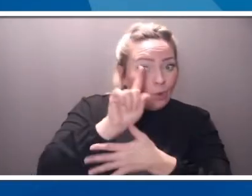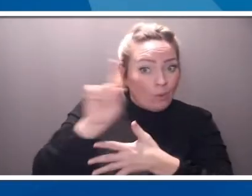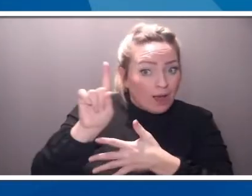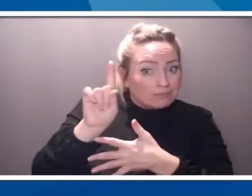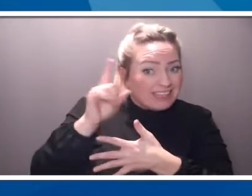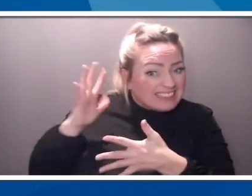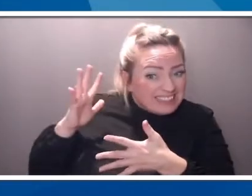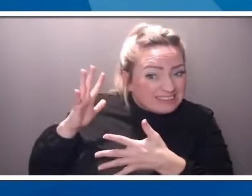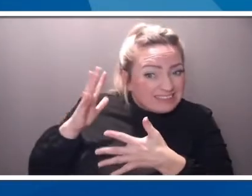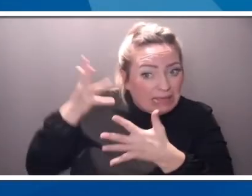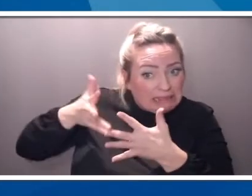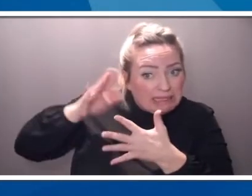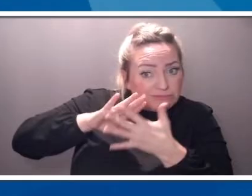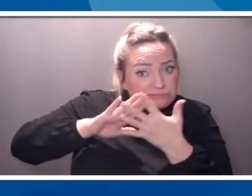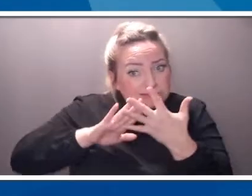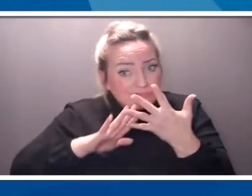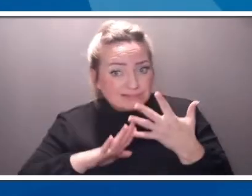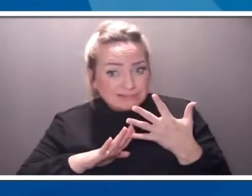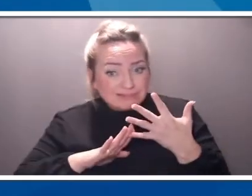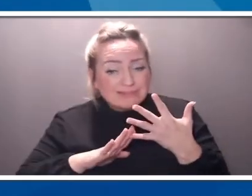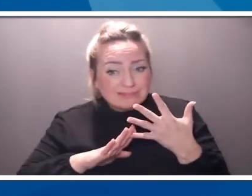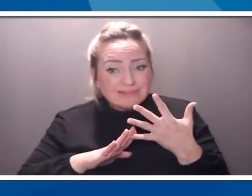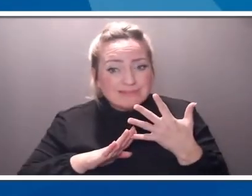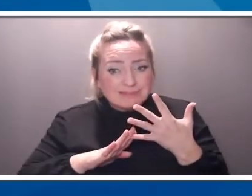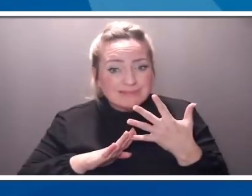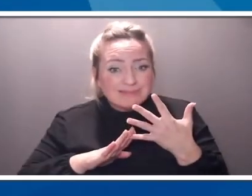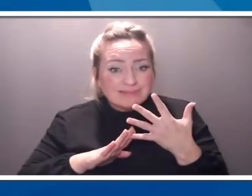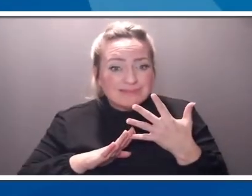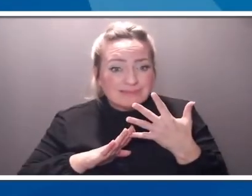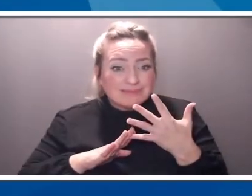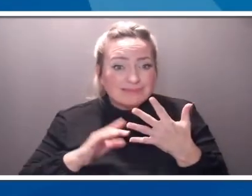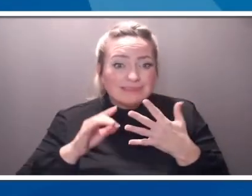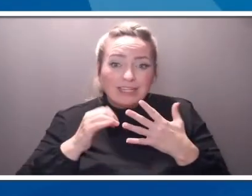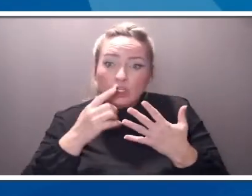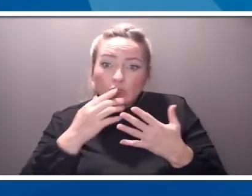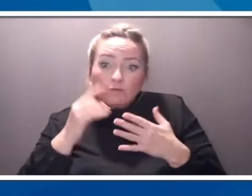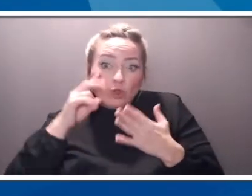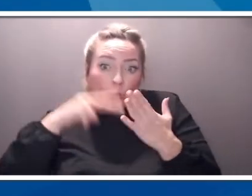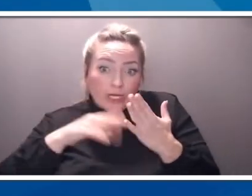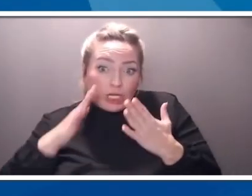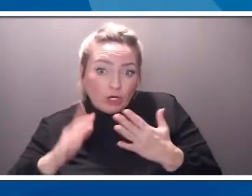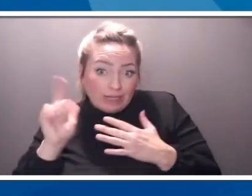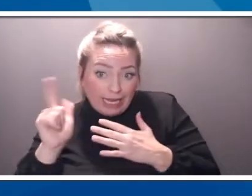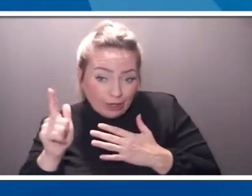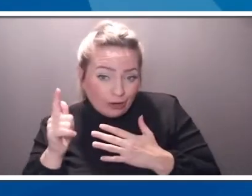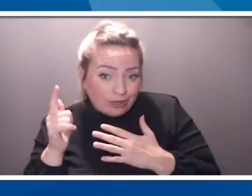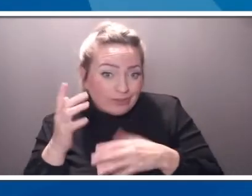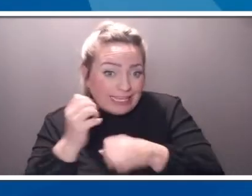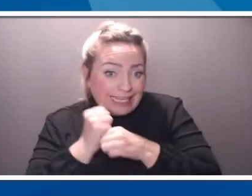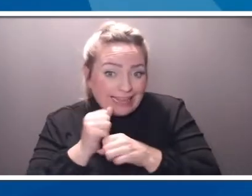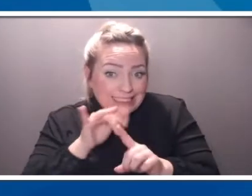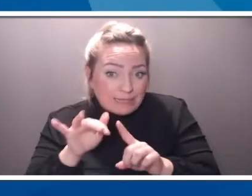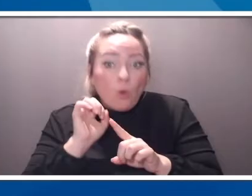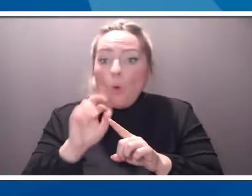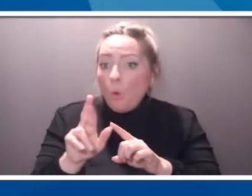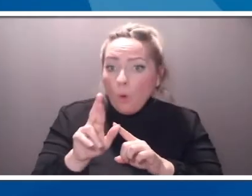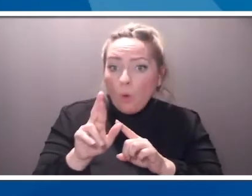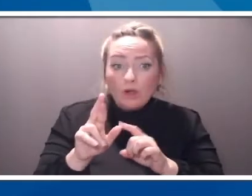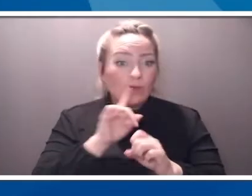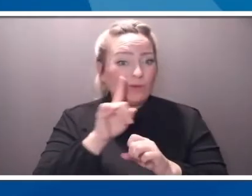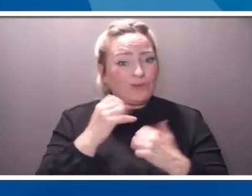Do I just fail it under 111 in this case and leave the others, as an exercise for the reader when they get their